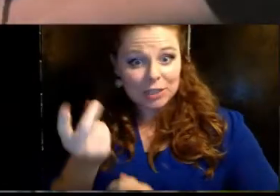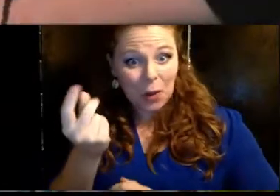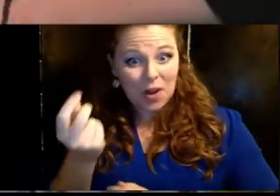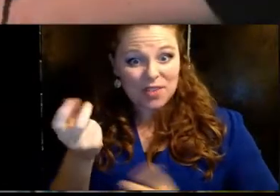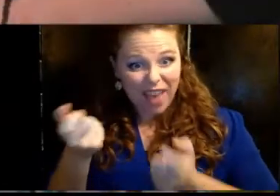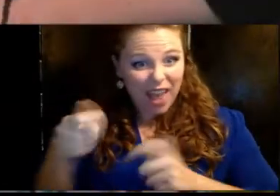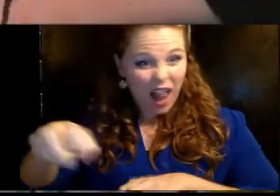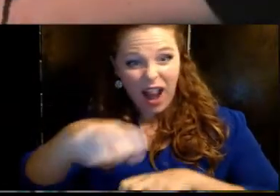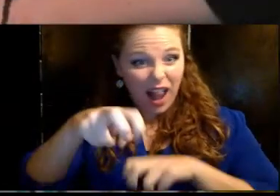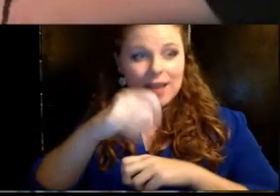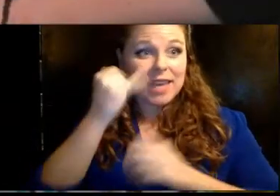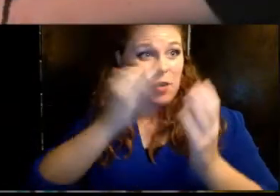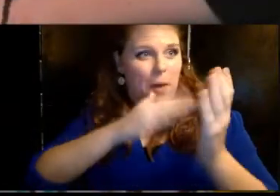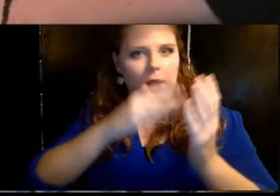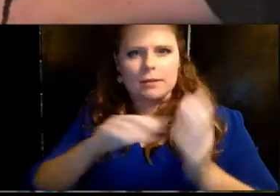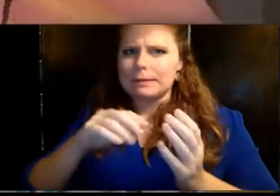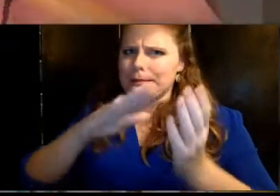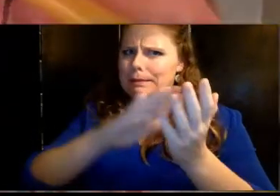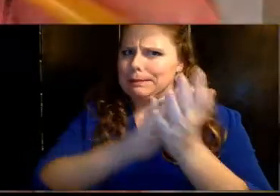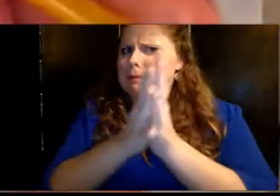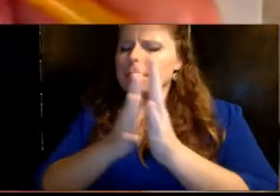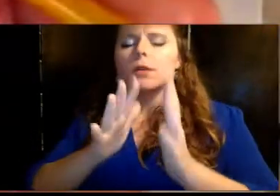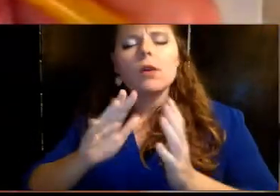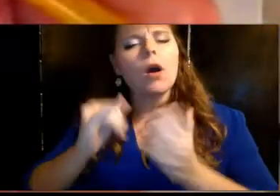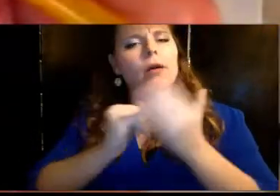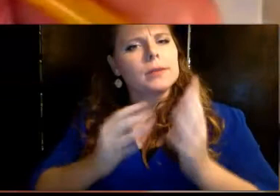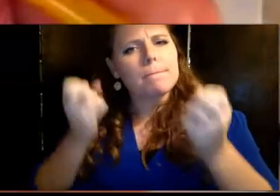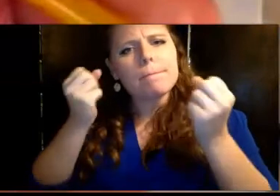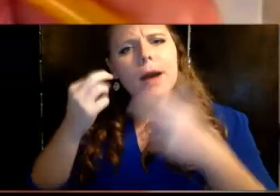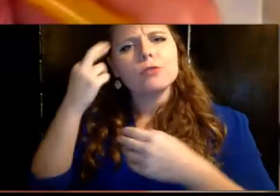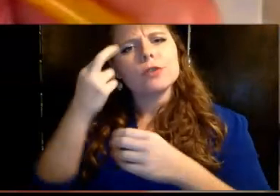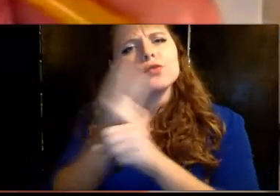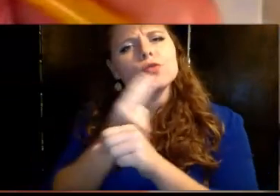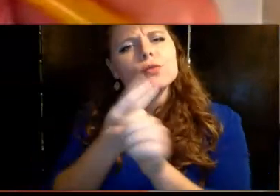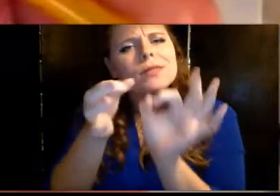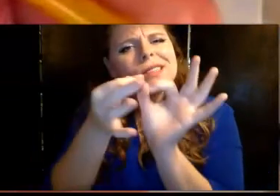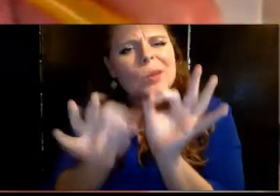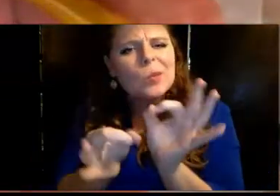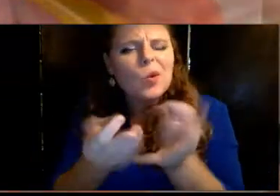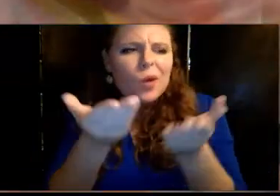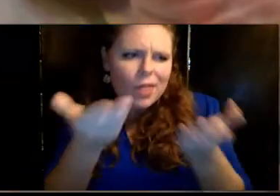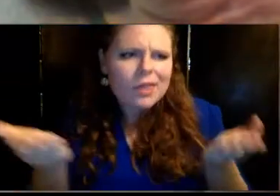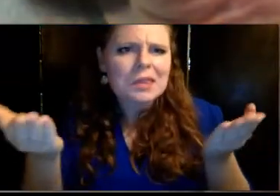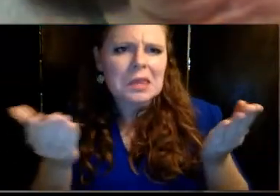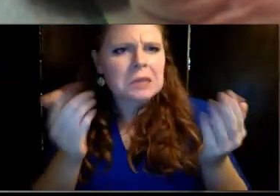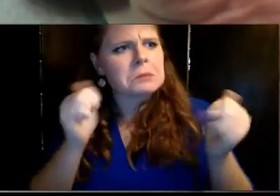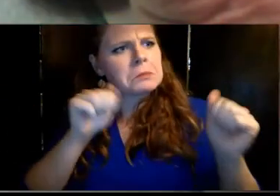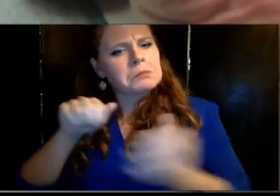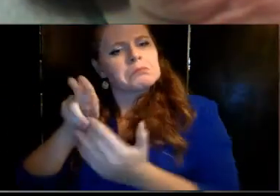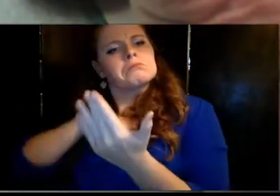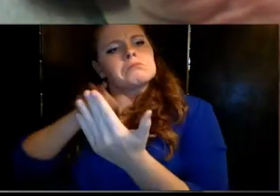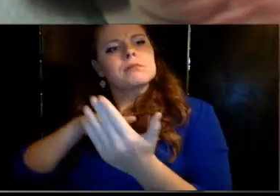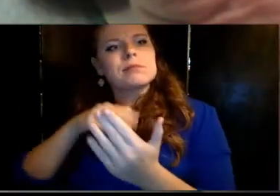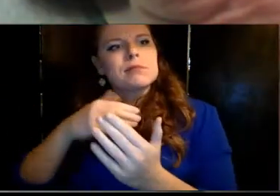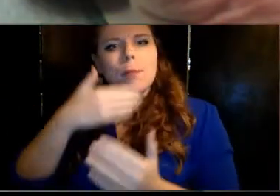puppies, your painting might end up like this. And though artists have many reasons for using simple objects from life as their subjects, one of the